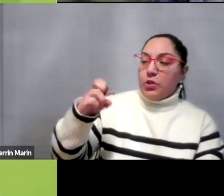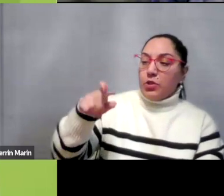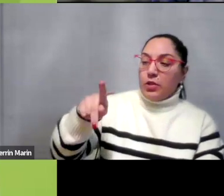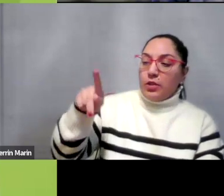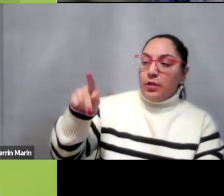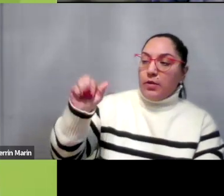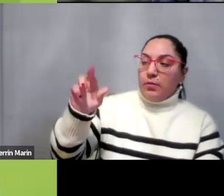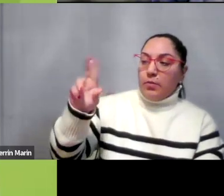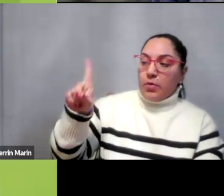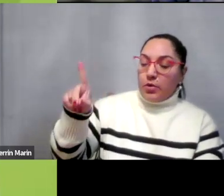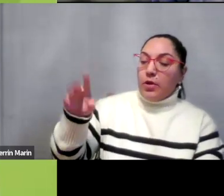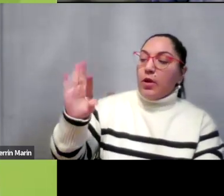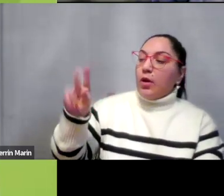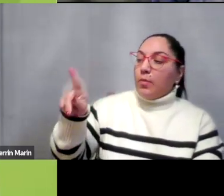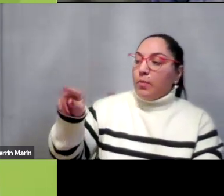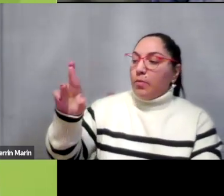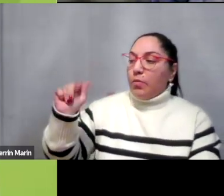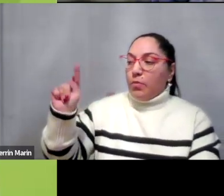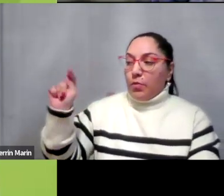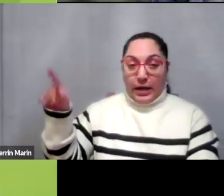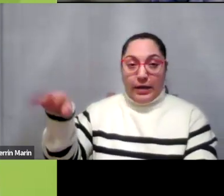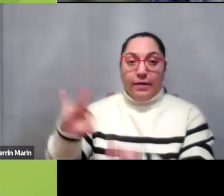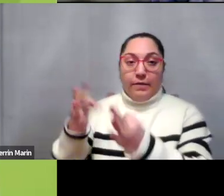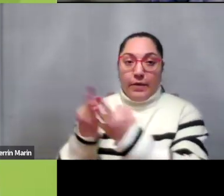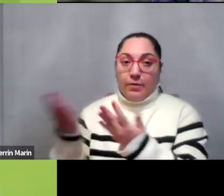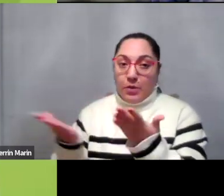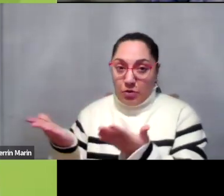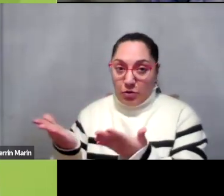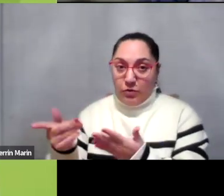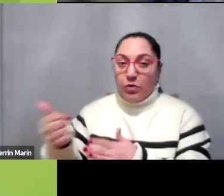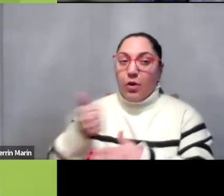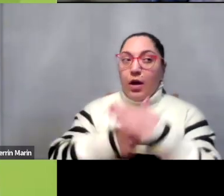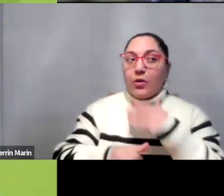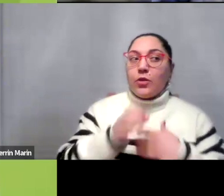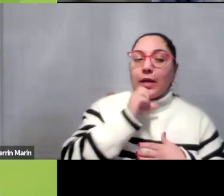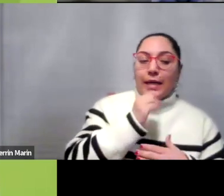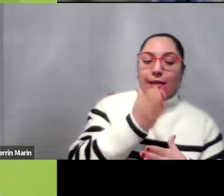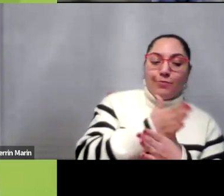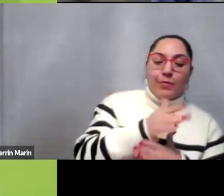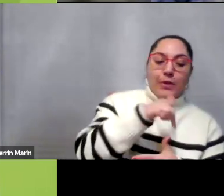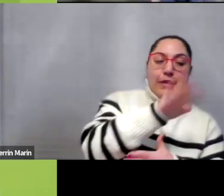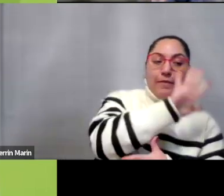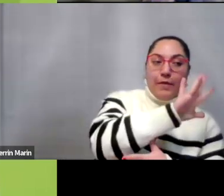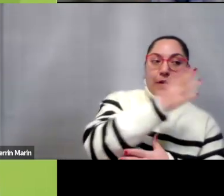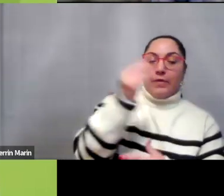in the child adolescent world serve children generally under the age of 17, usually 5 through